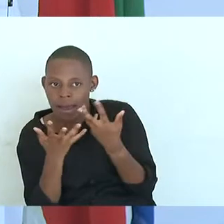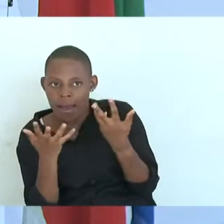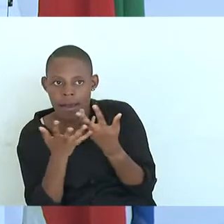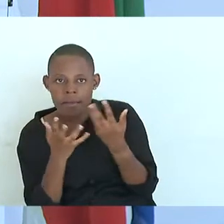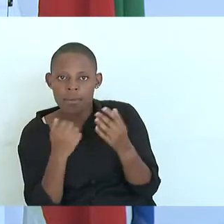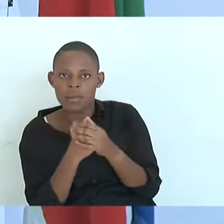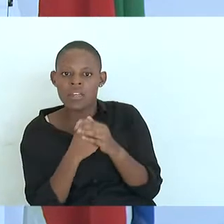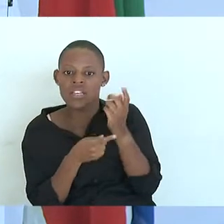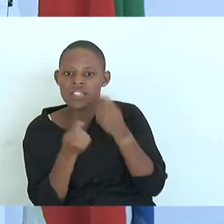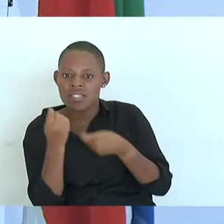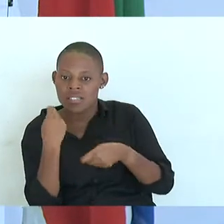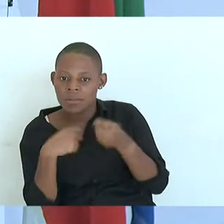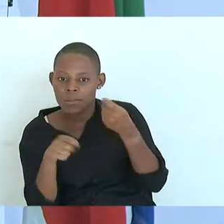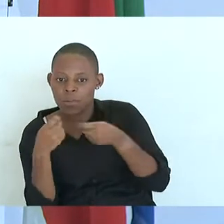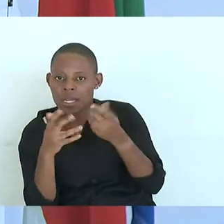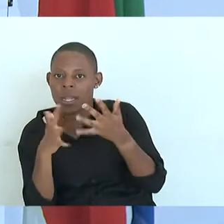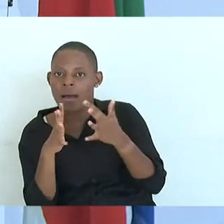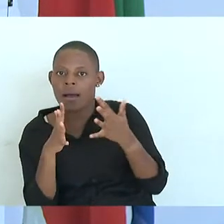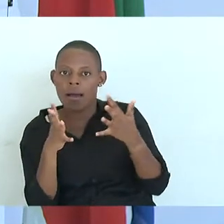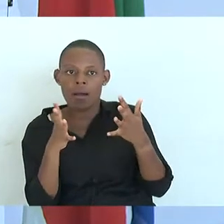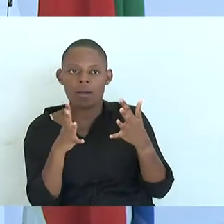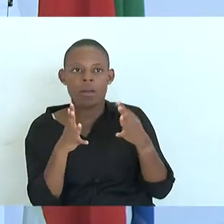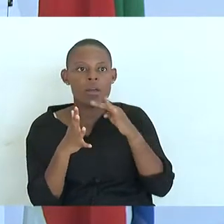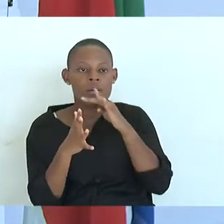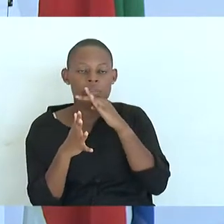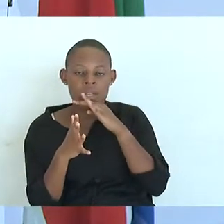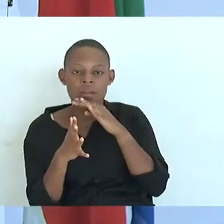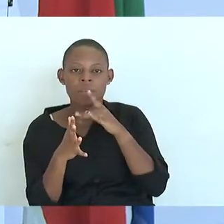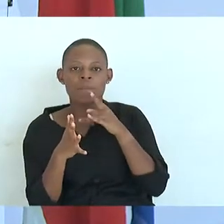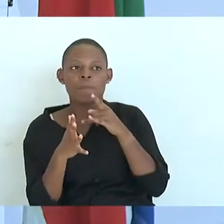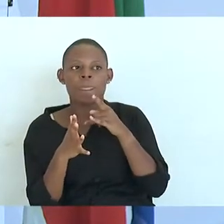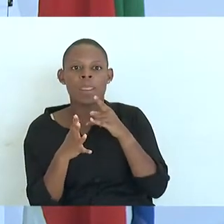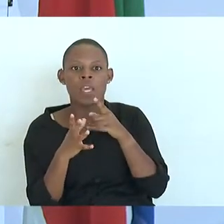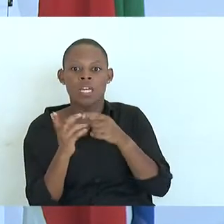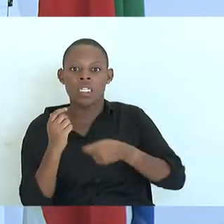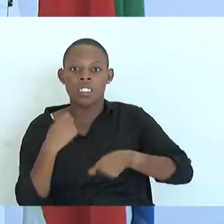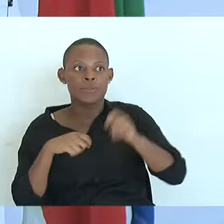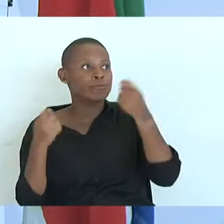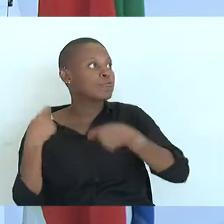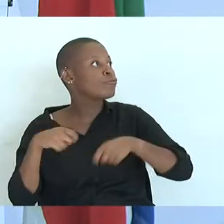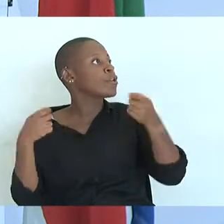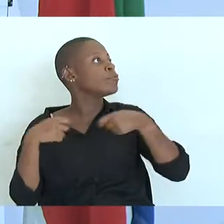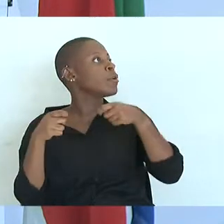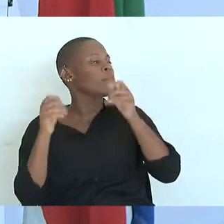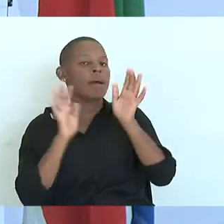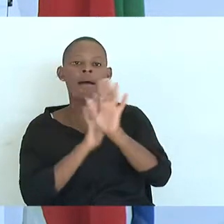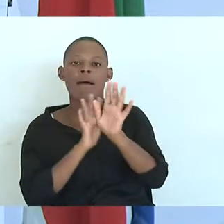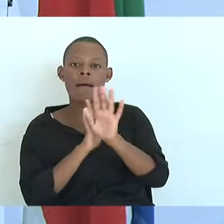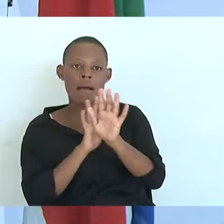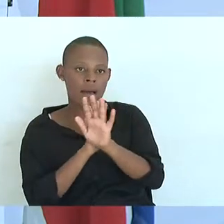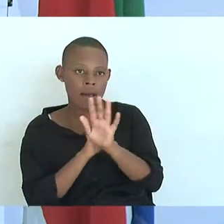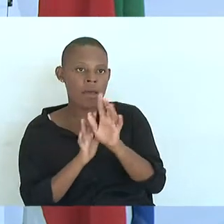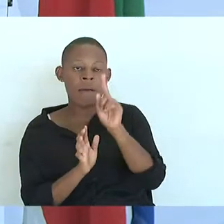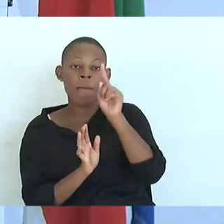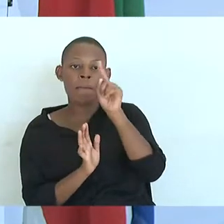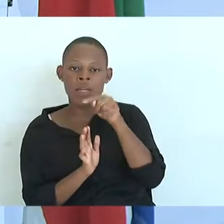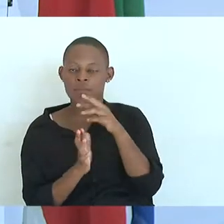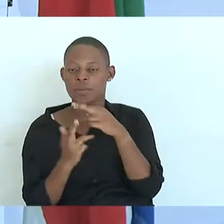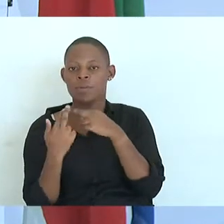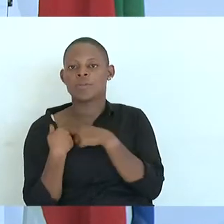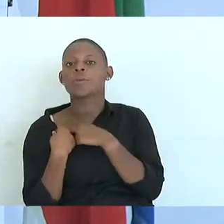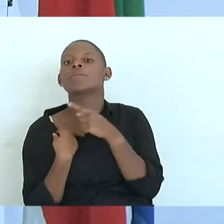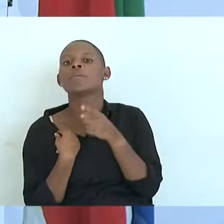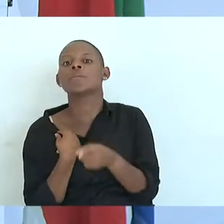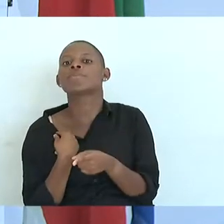money, but don't be irresponsible. Yabona ke manje basithi siyasithenga